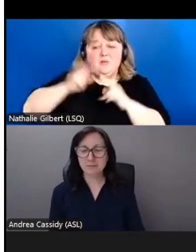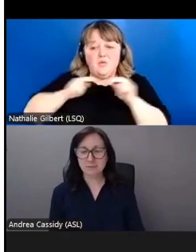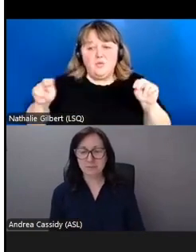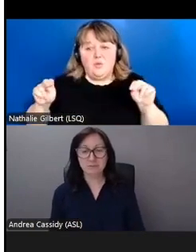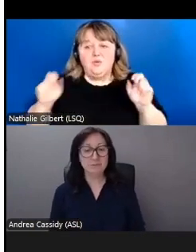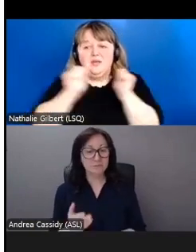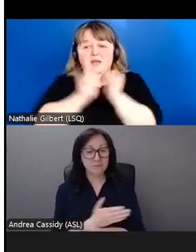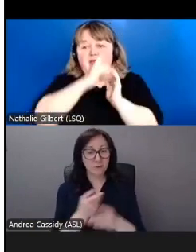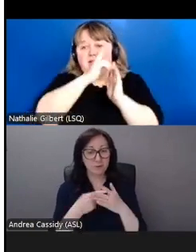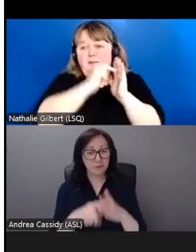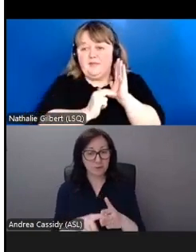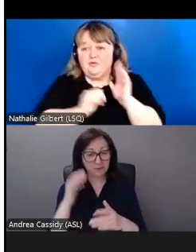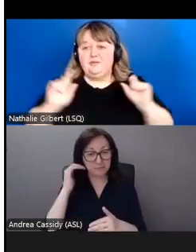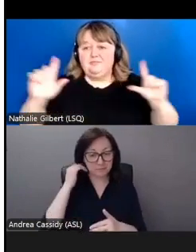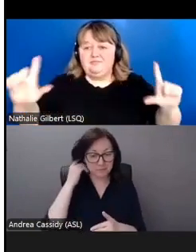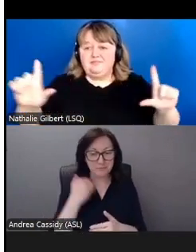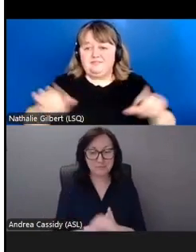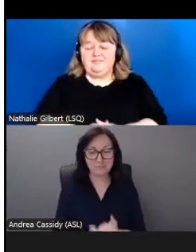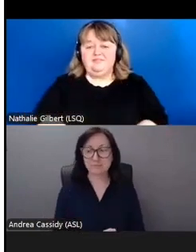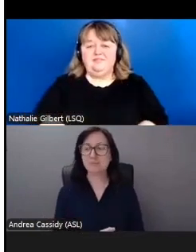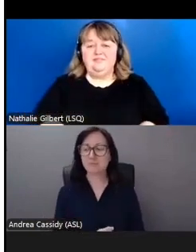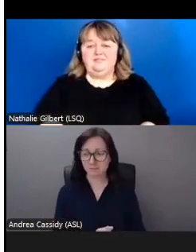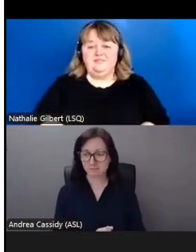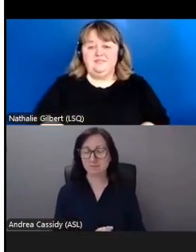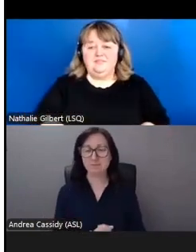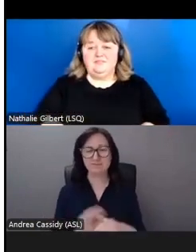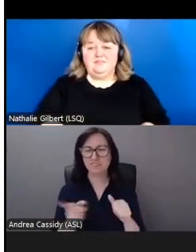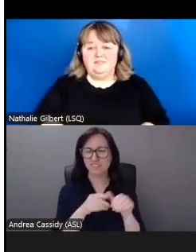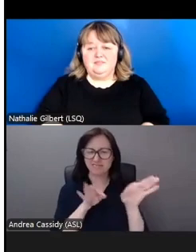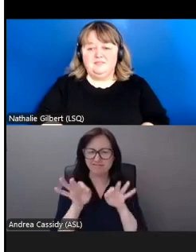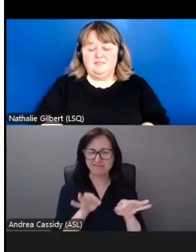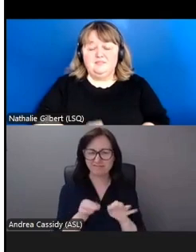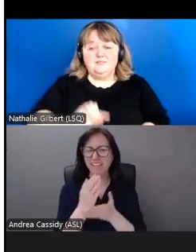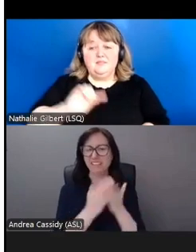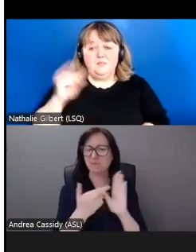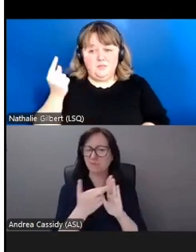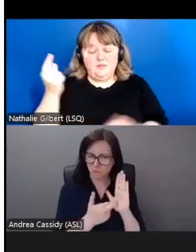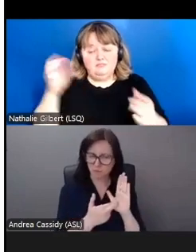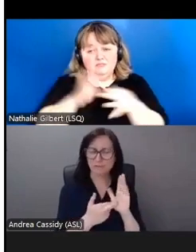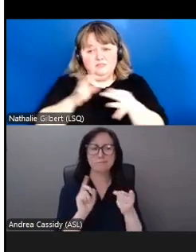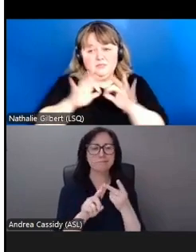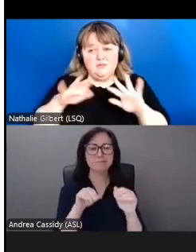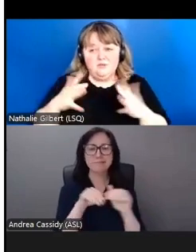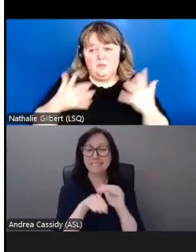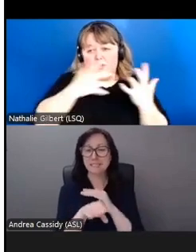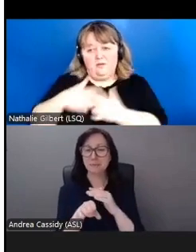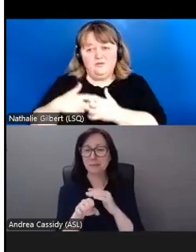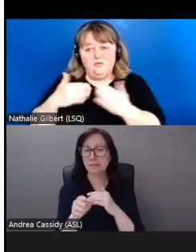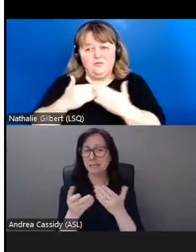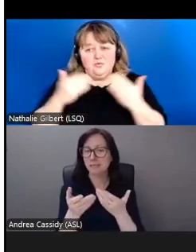Before we begin the presentation, we would like to run through some housekeeping and accessibility items with